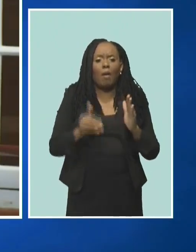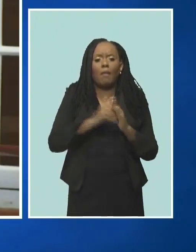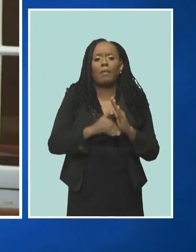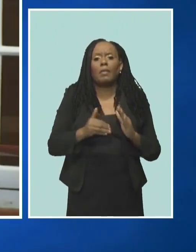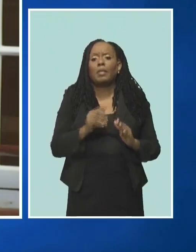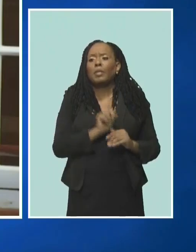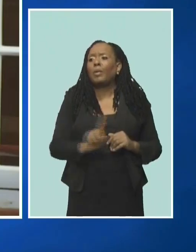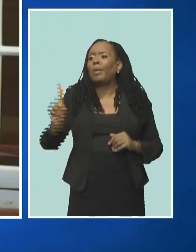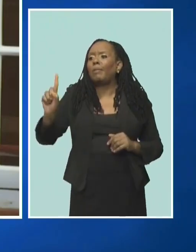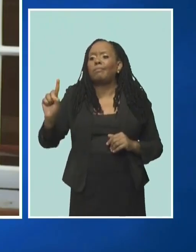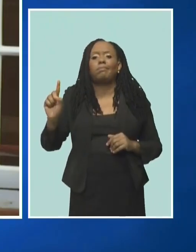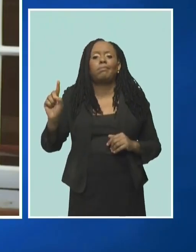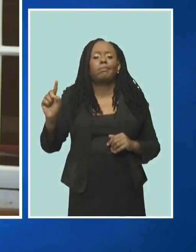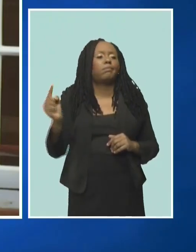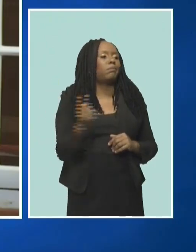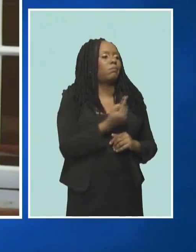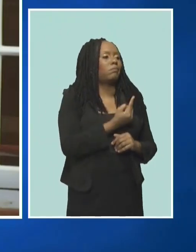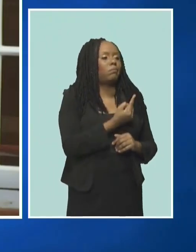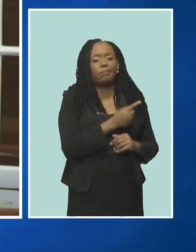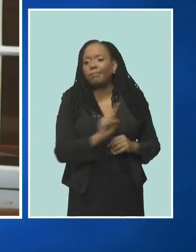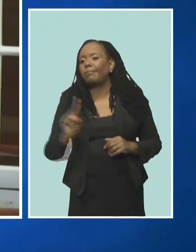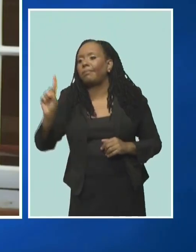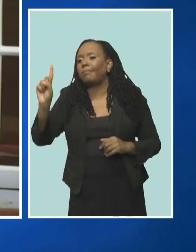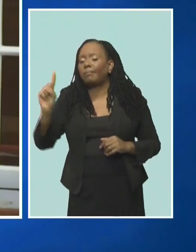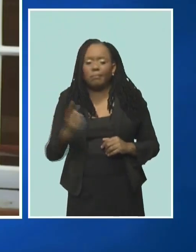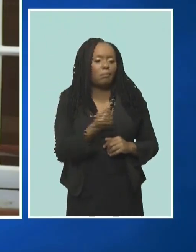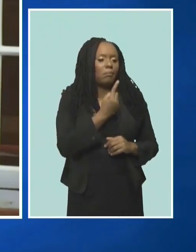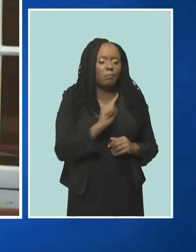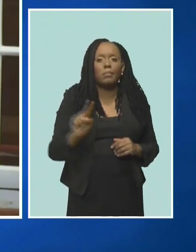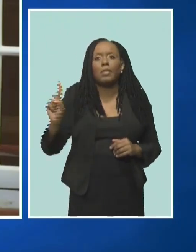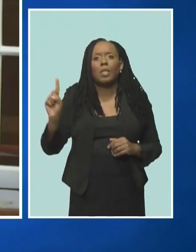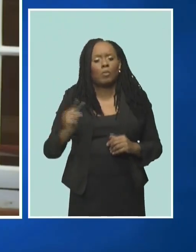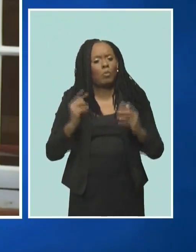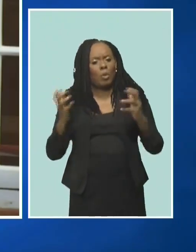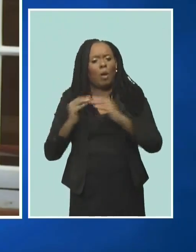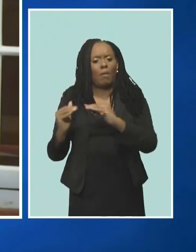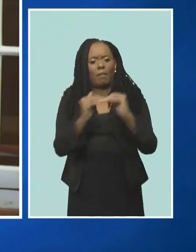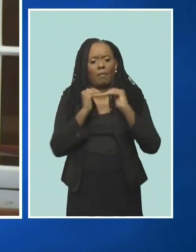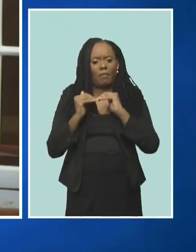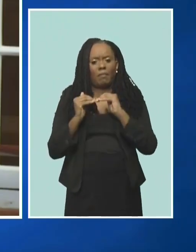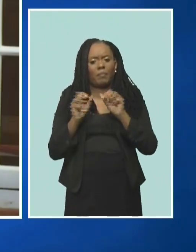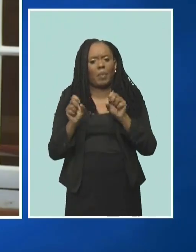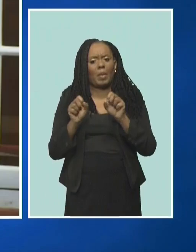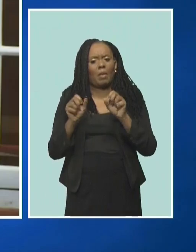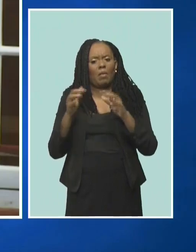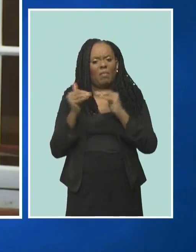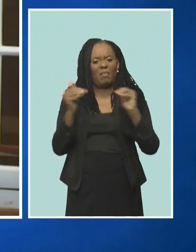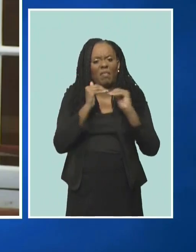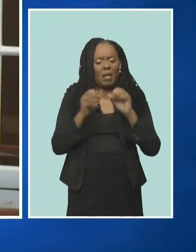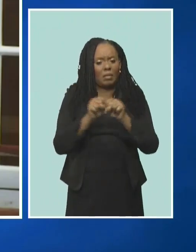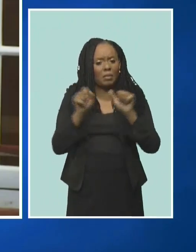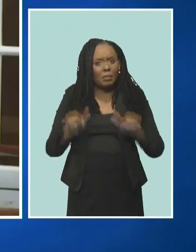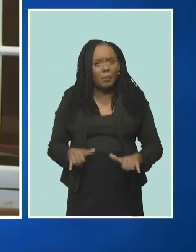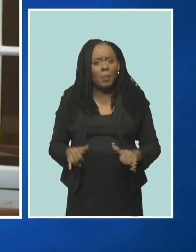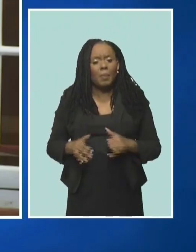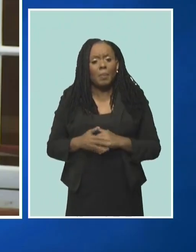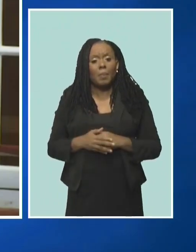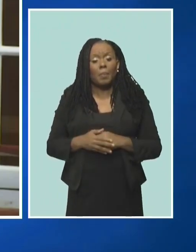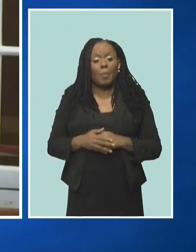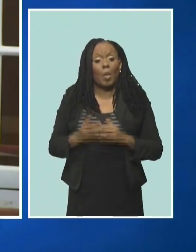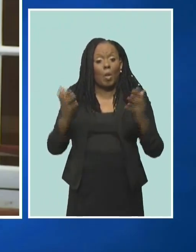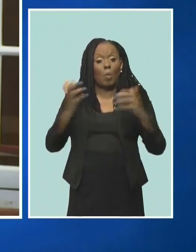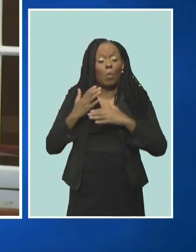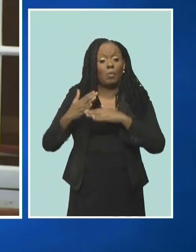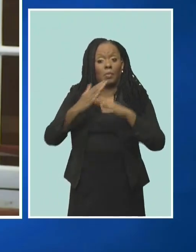fair, just, and promising society for our people. And I say to you tonight, sir, that this